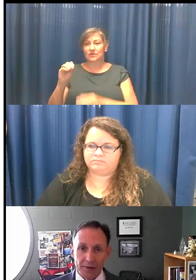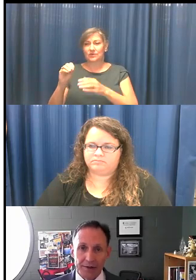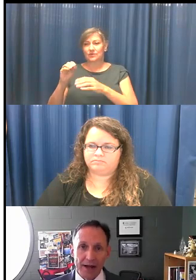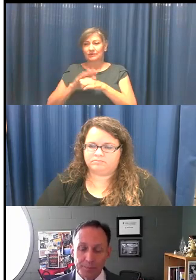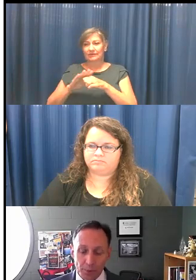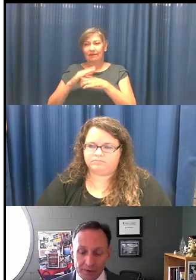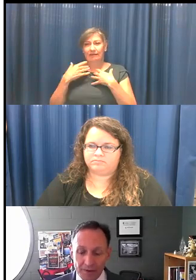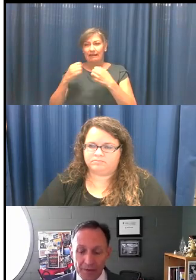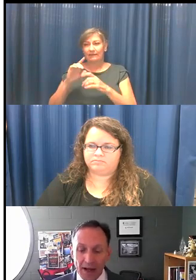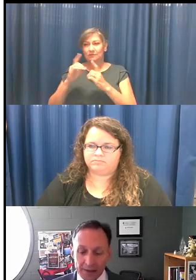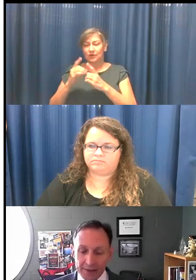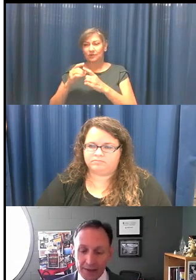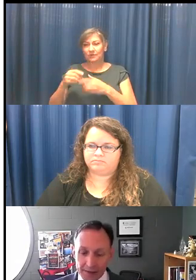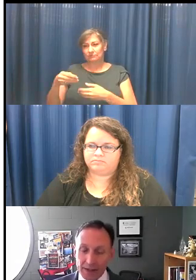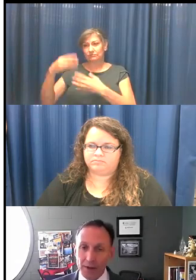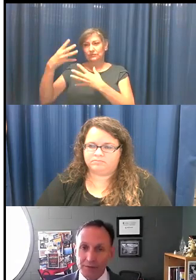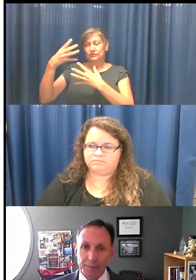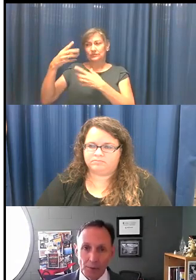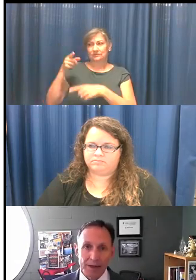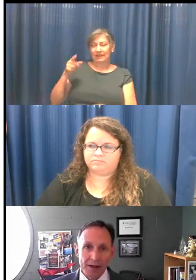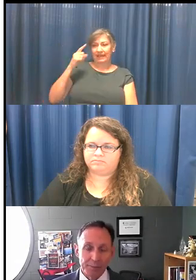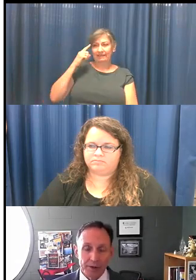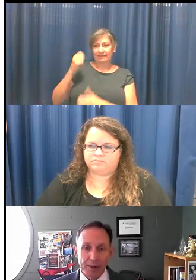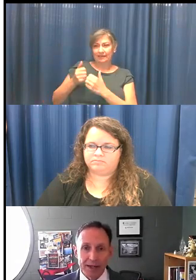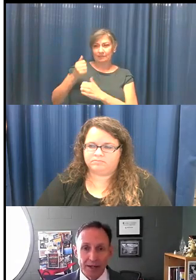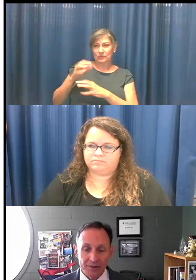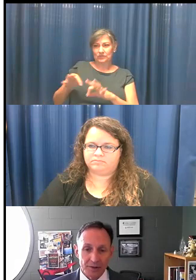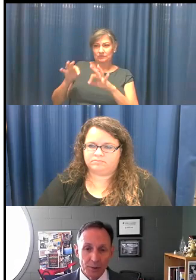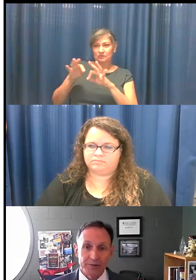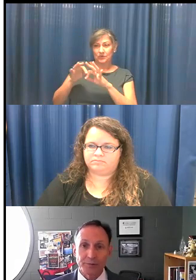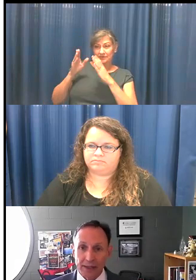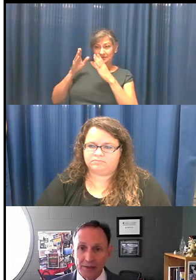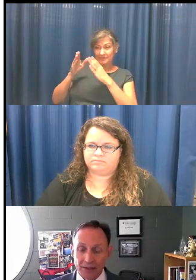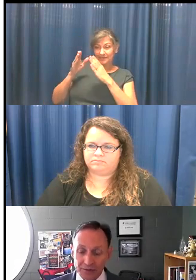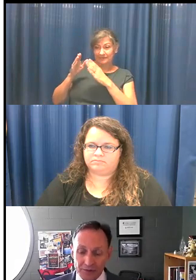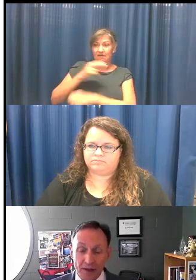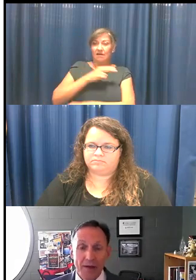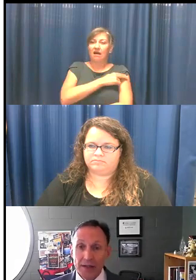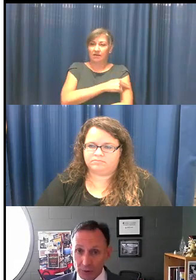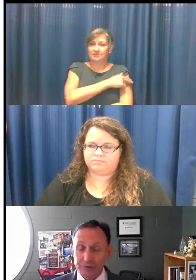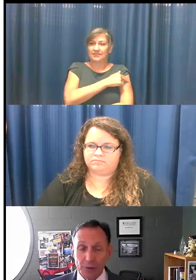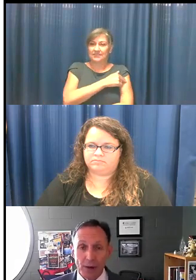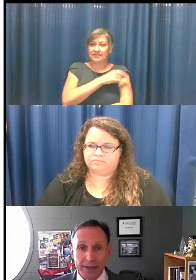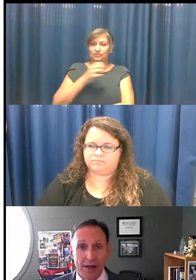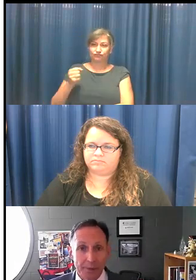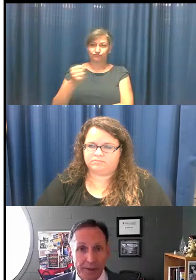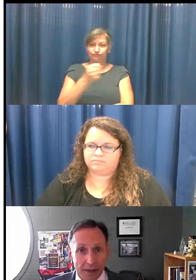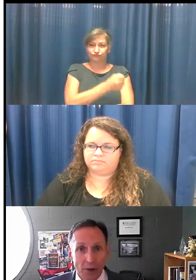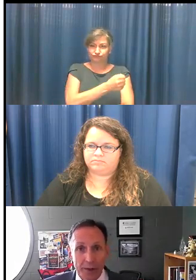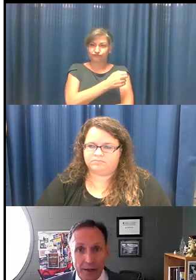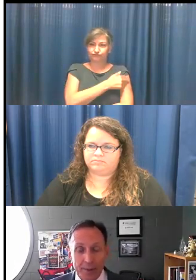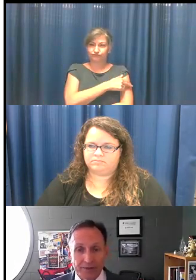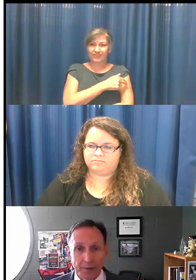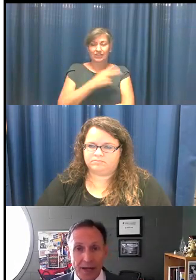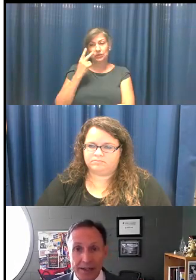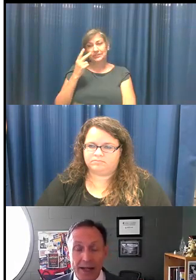at their dashboards. I think the most important dashboard to pay attention to is hospitalizations. You'll see right now they're pretty low